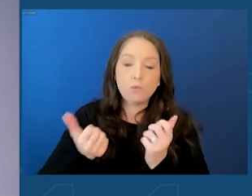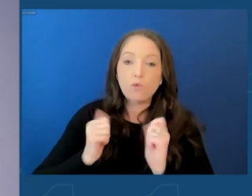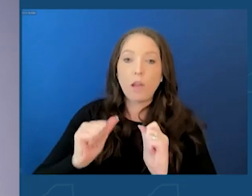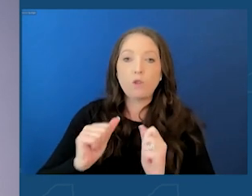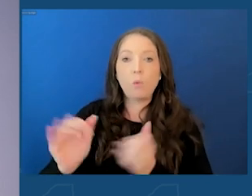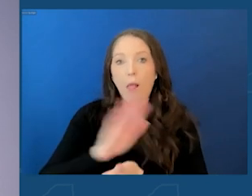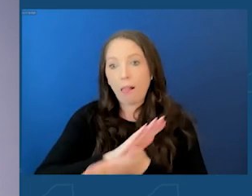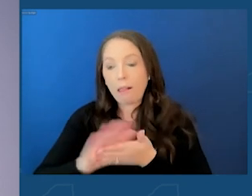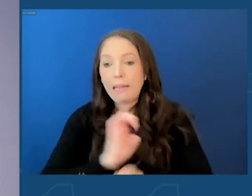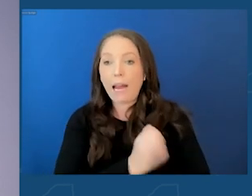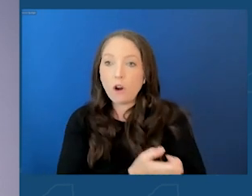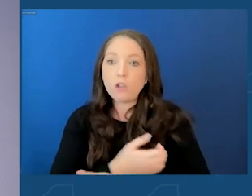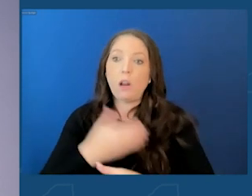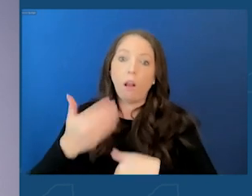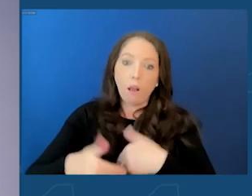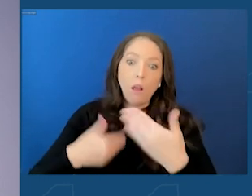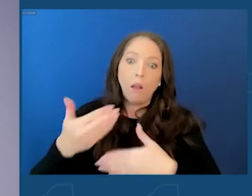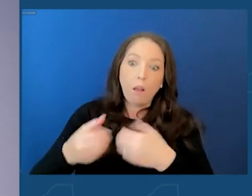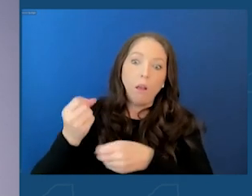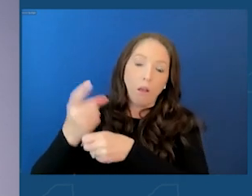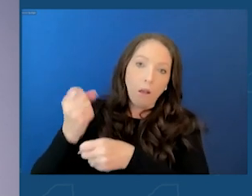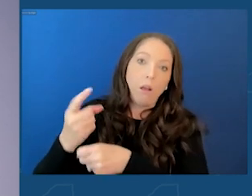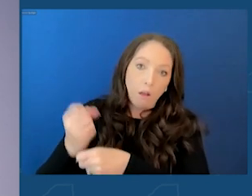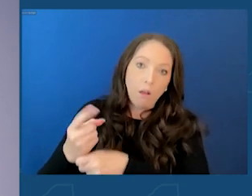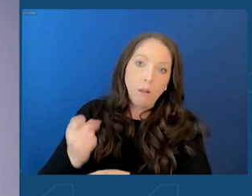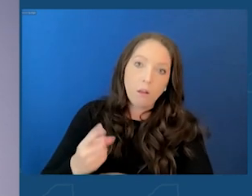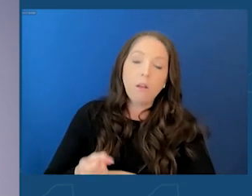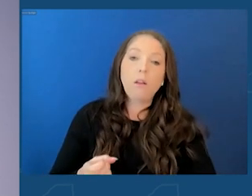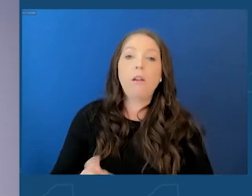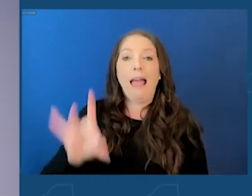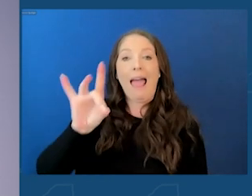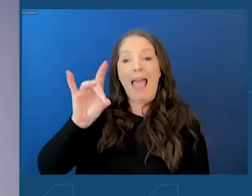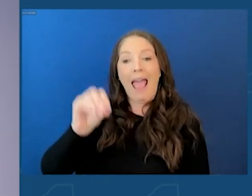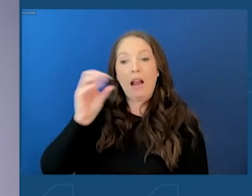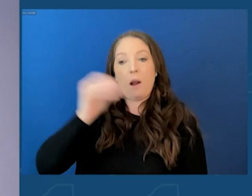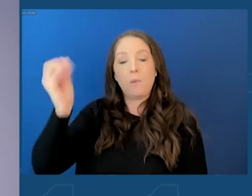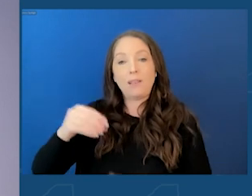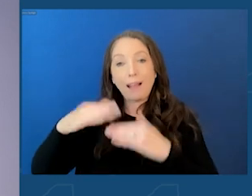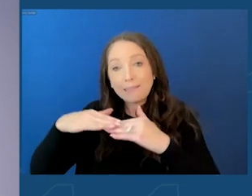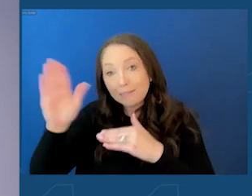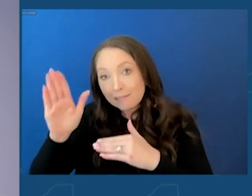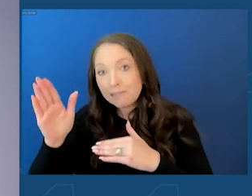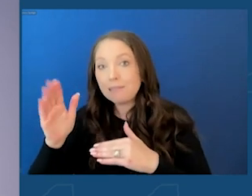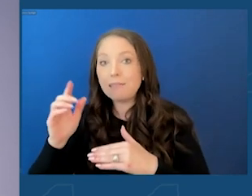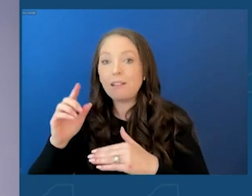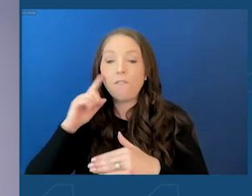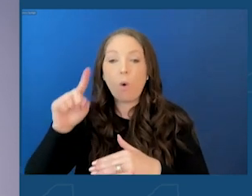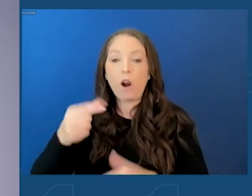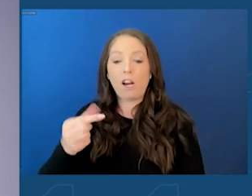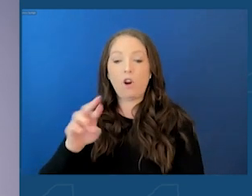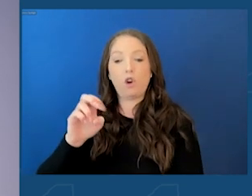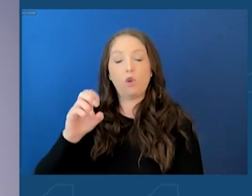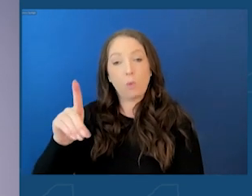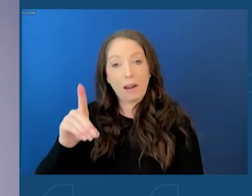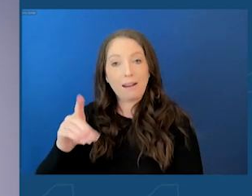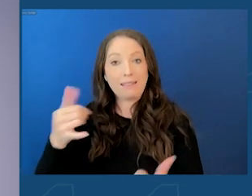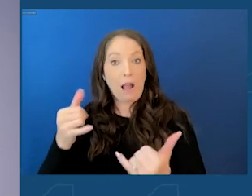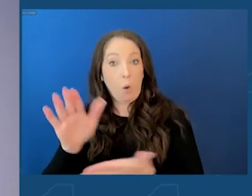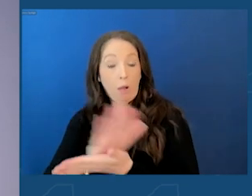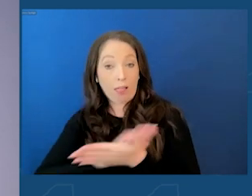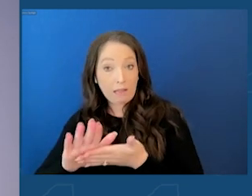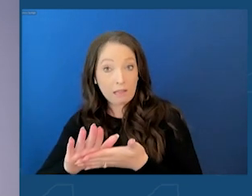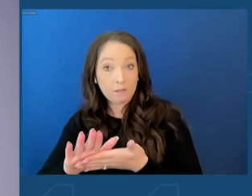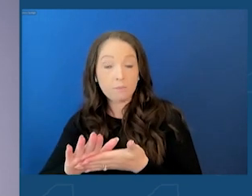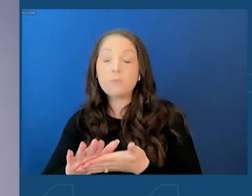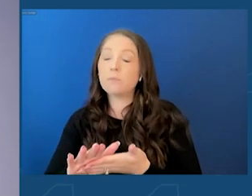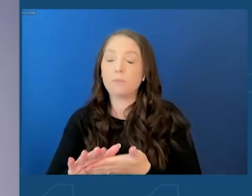over year, where 80+% of what's deployed on our grid is clean today, where